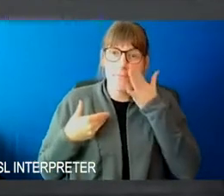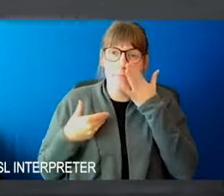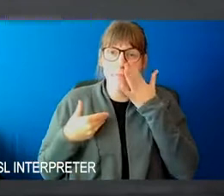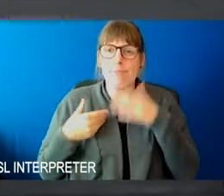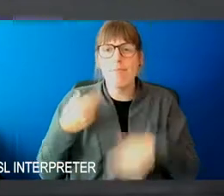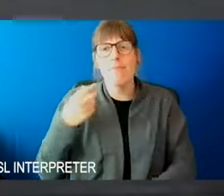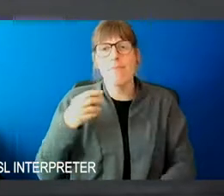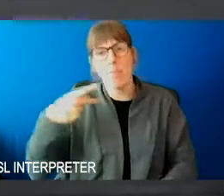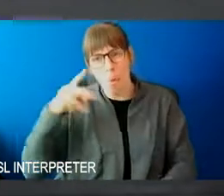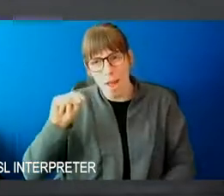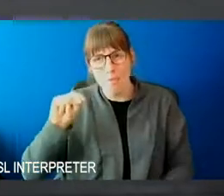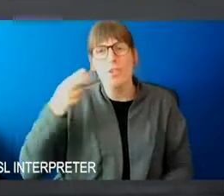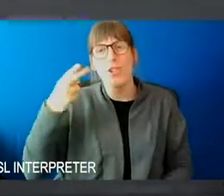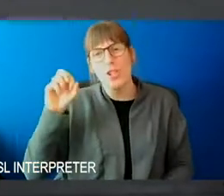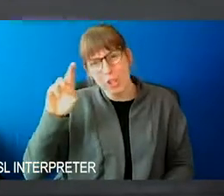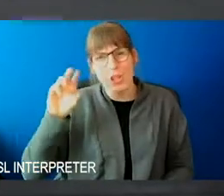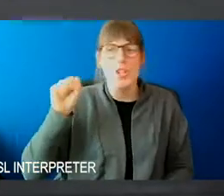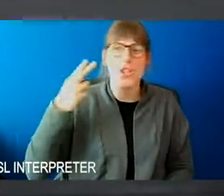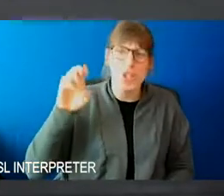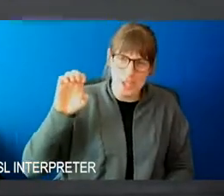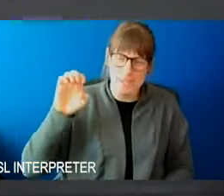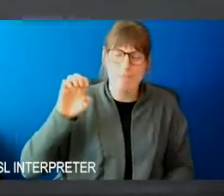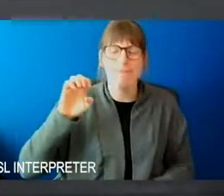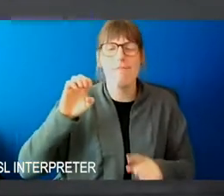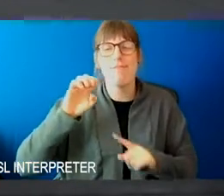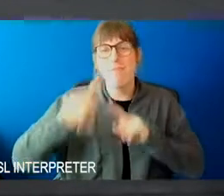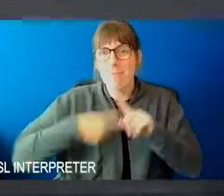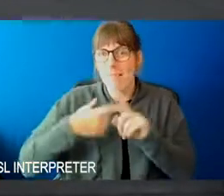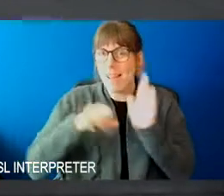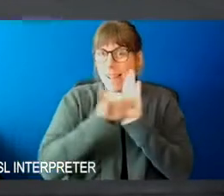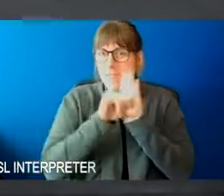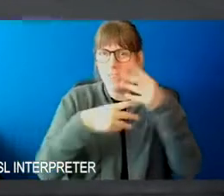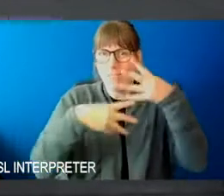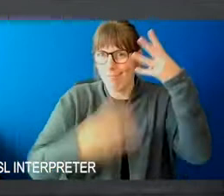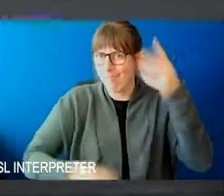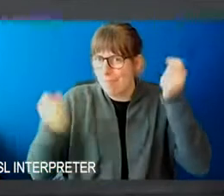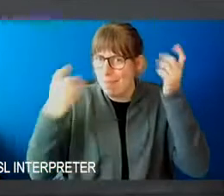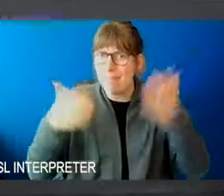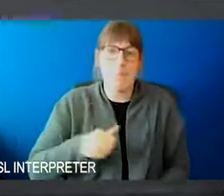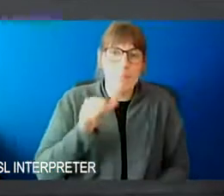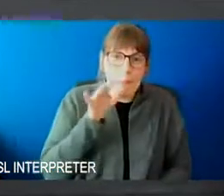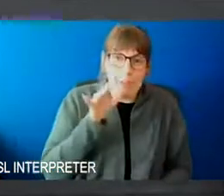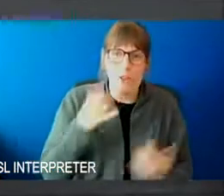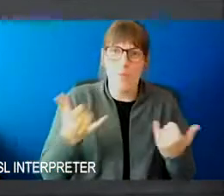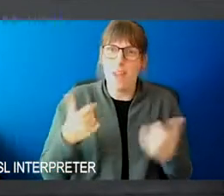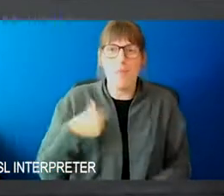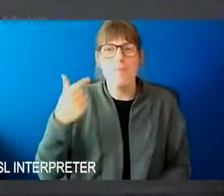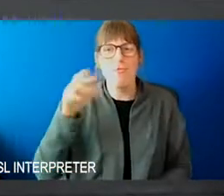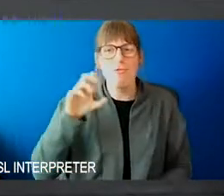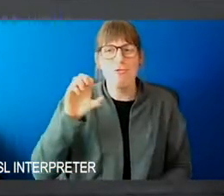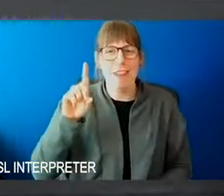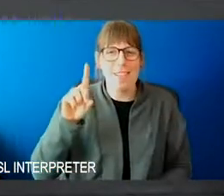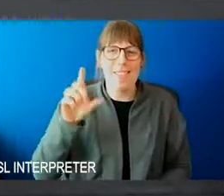I identify as a her and she, and a long list of identifiers